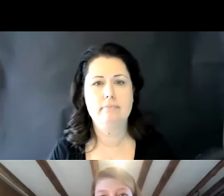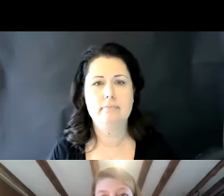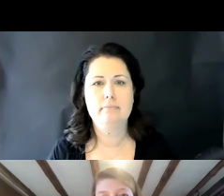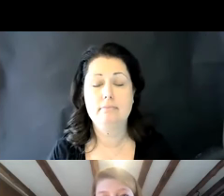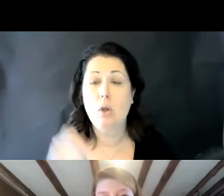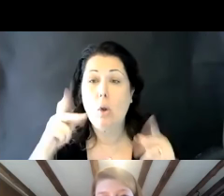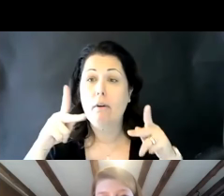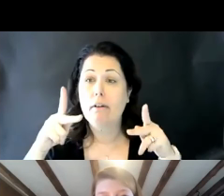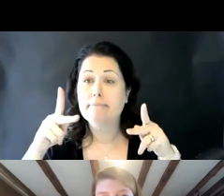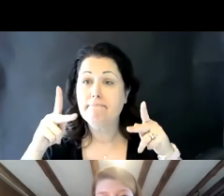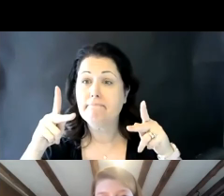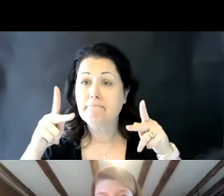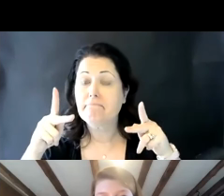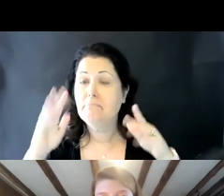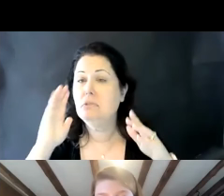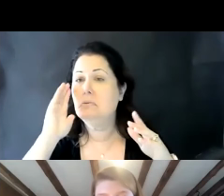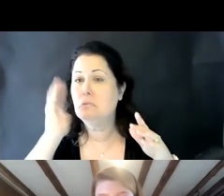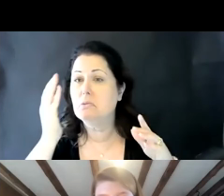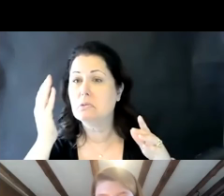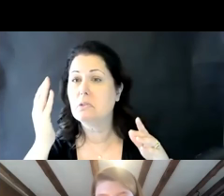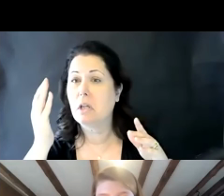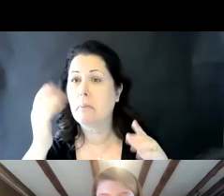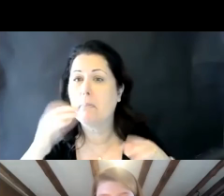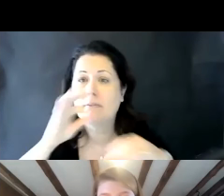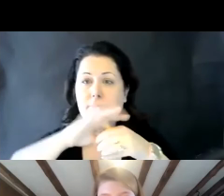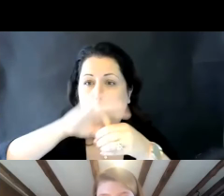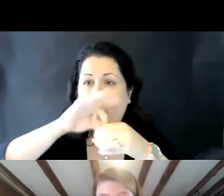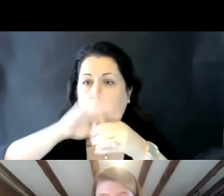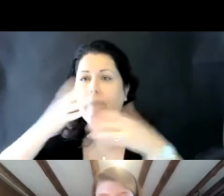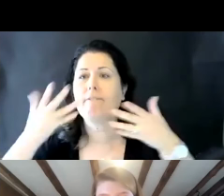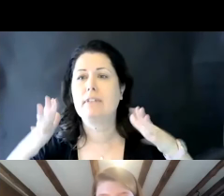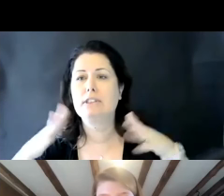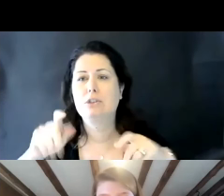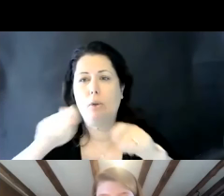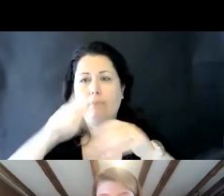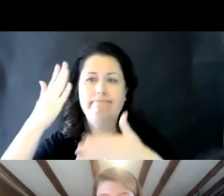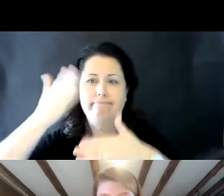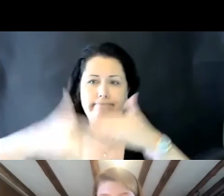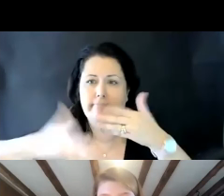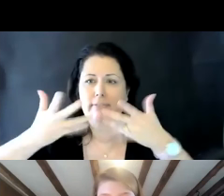Okay, so it looks like almost everyone's voted, so I'm going to end the poll now.